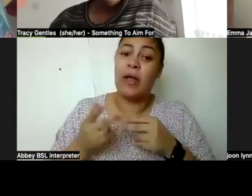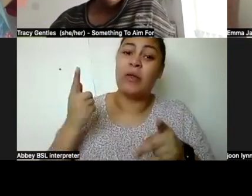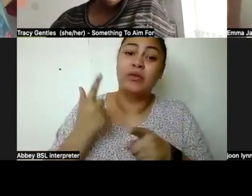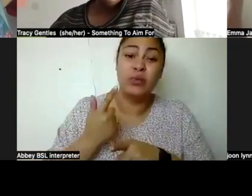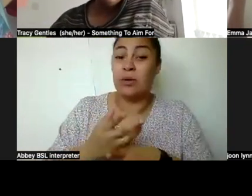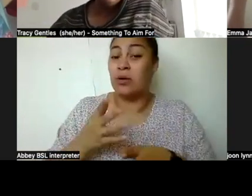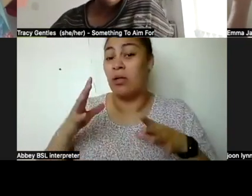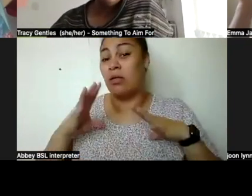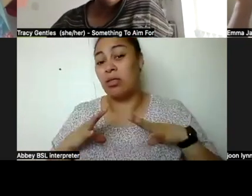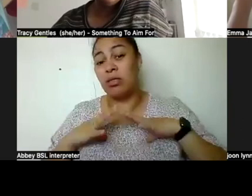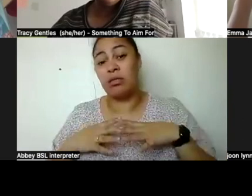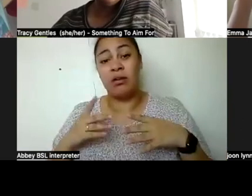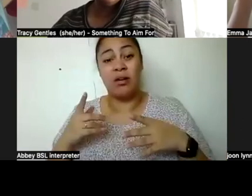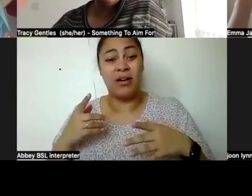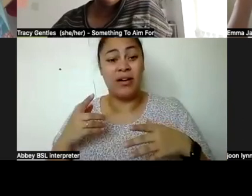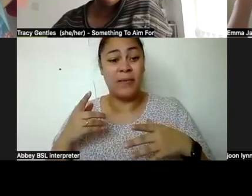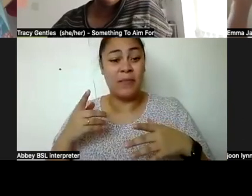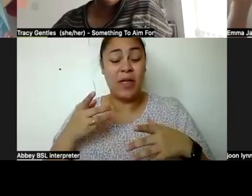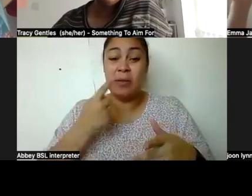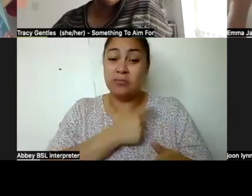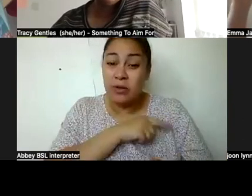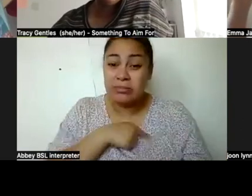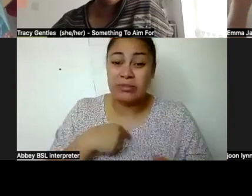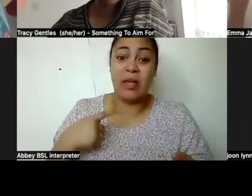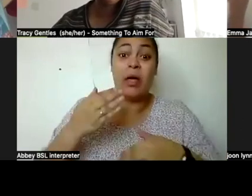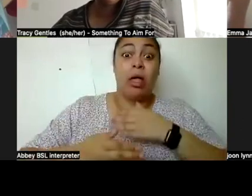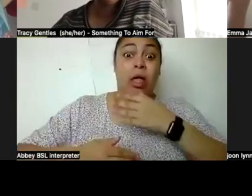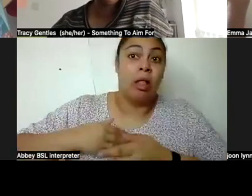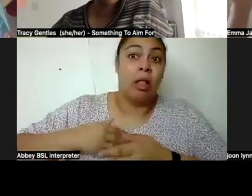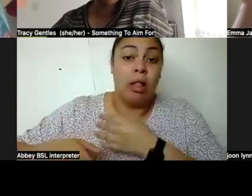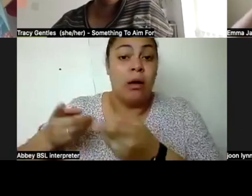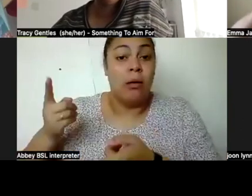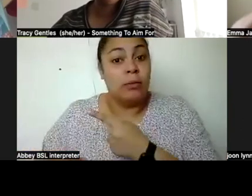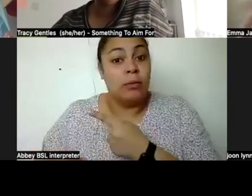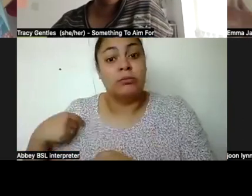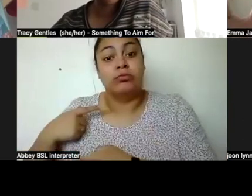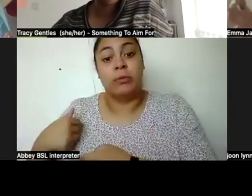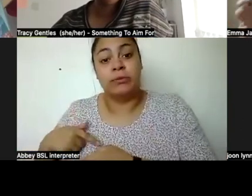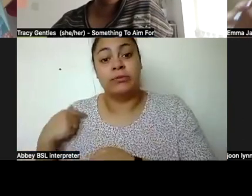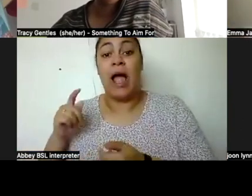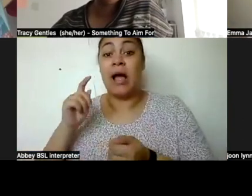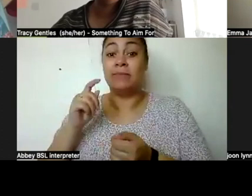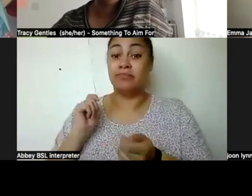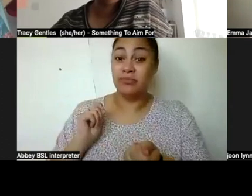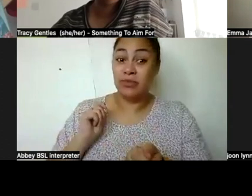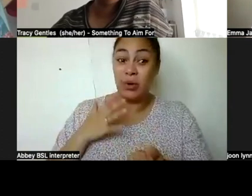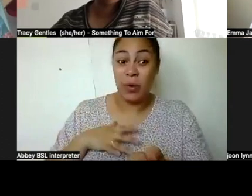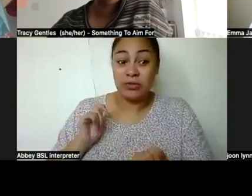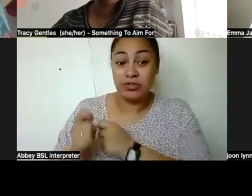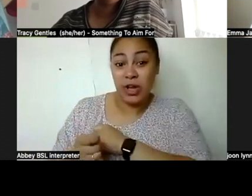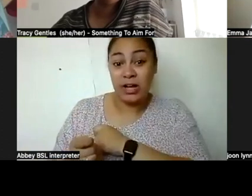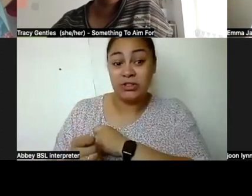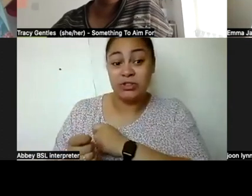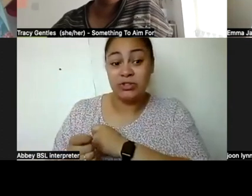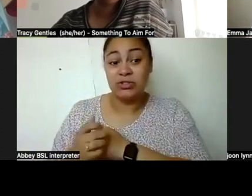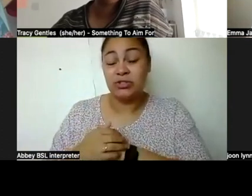tiring and that the platitudes and the promises are endless, but the appetite to shift the whole culture of our work in the monumental